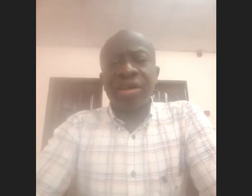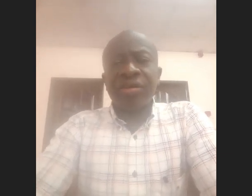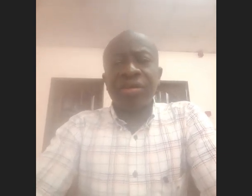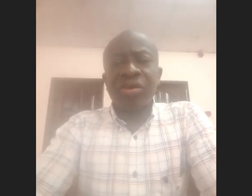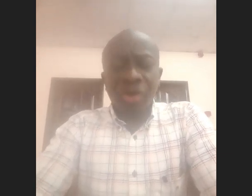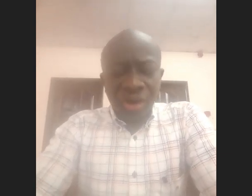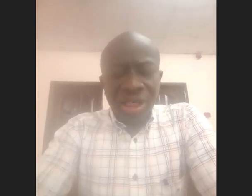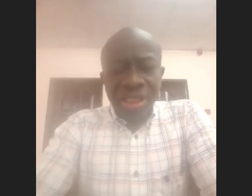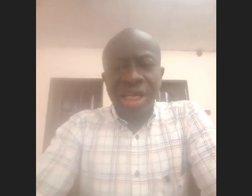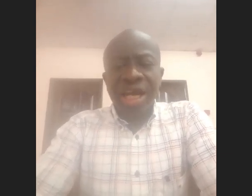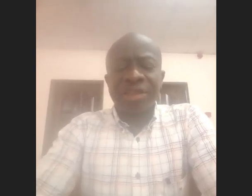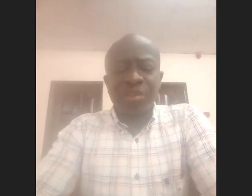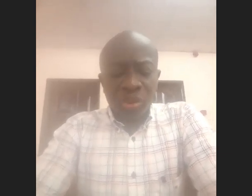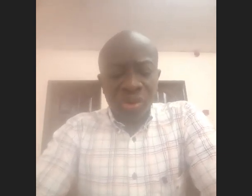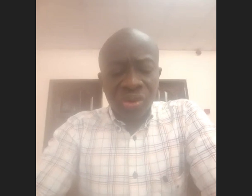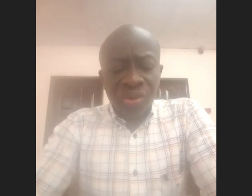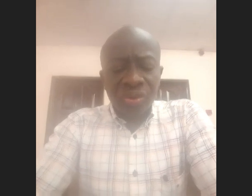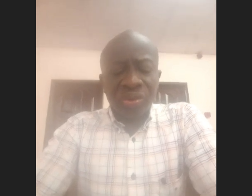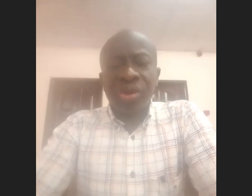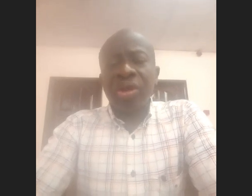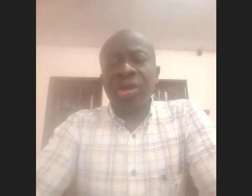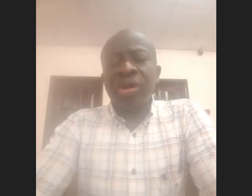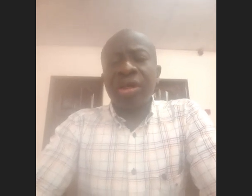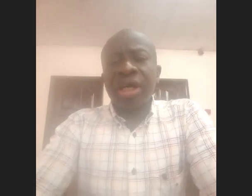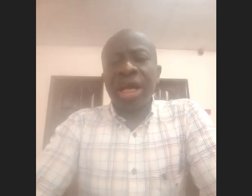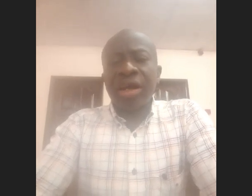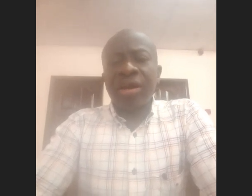is correctly as put,